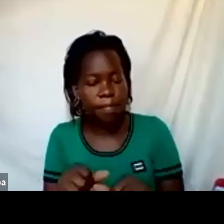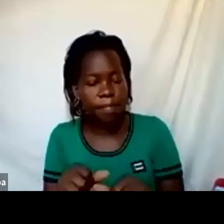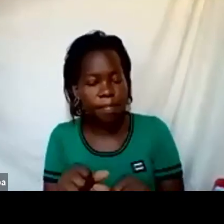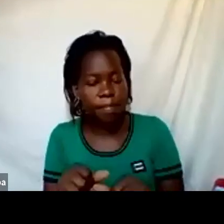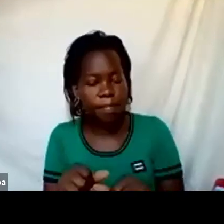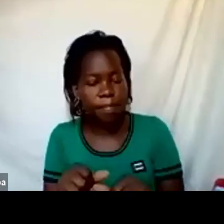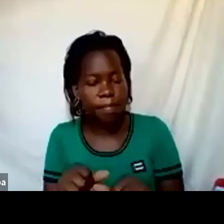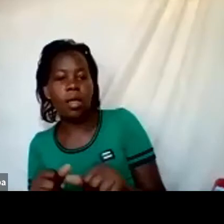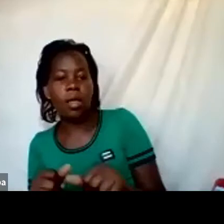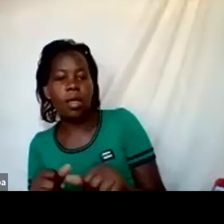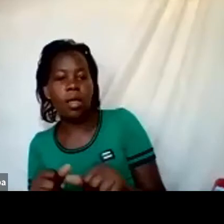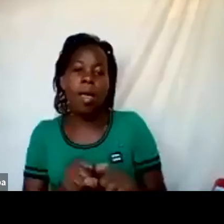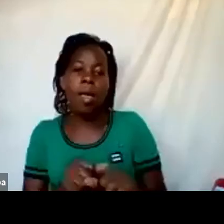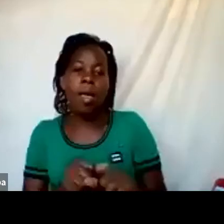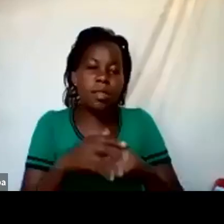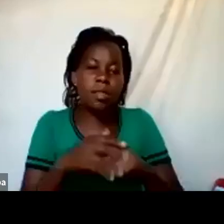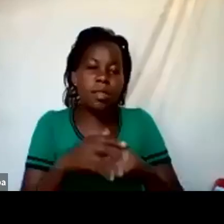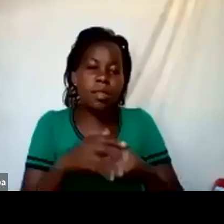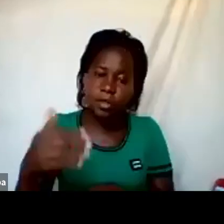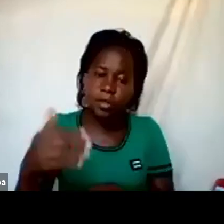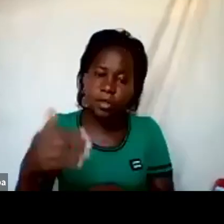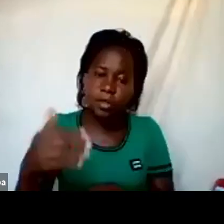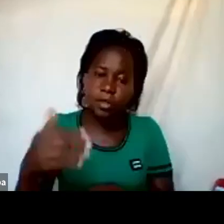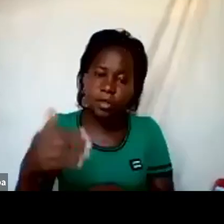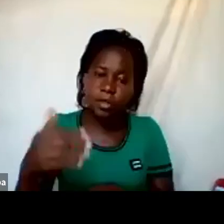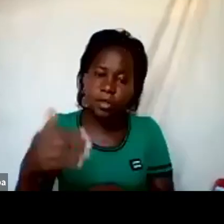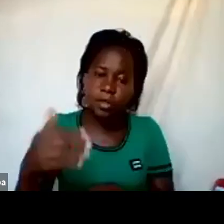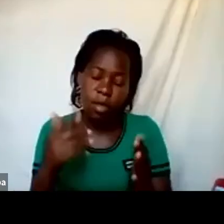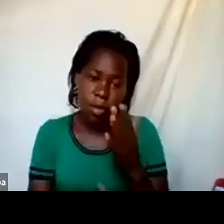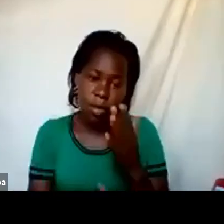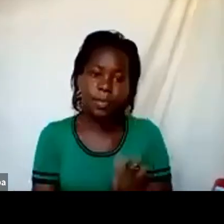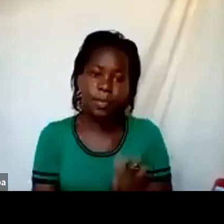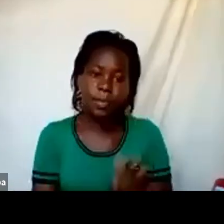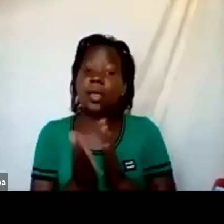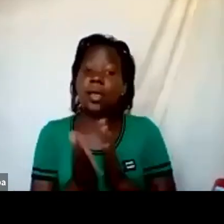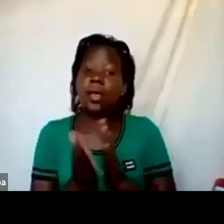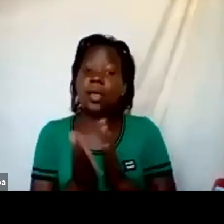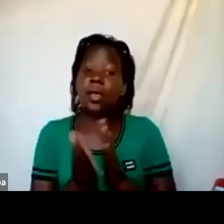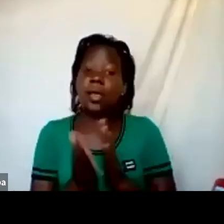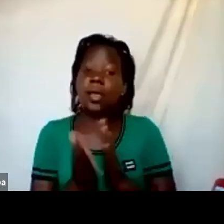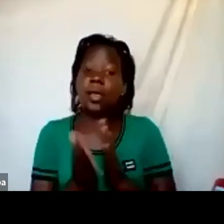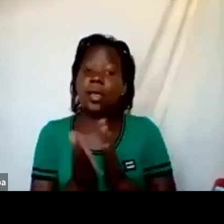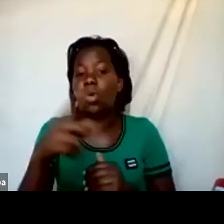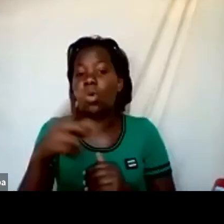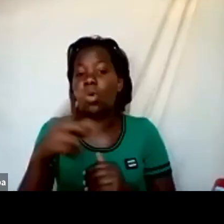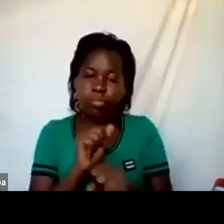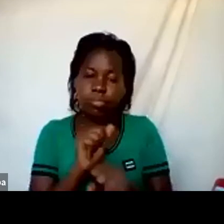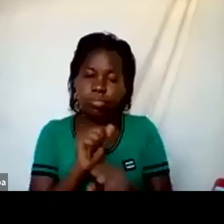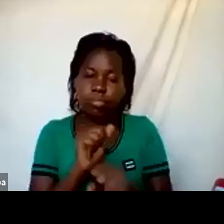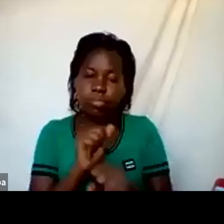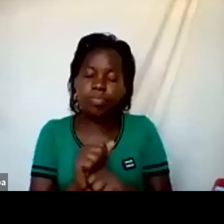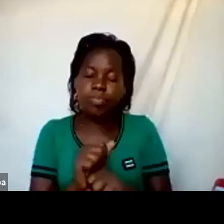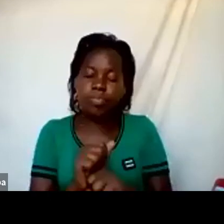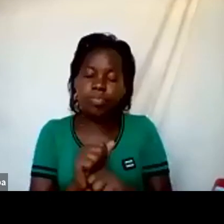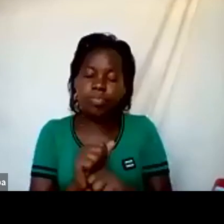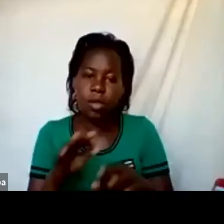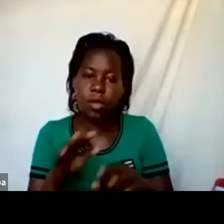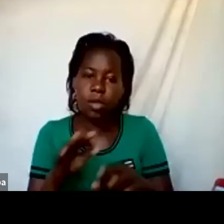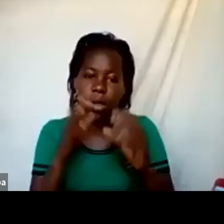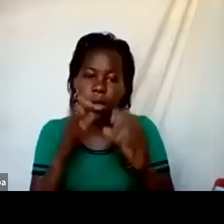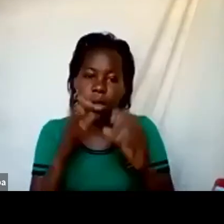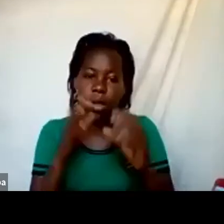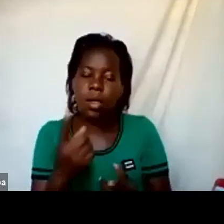was to inspire you to go on and crack on with your projects within the manufacturing space. Again, I'm asking my colleagues to help me rank